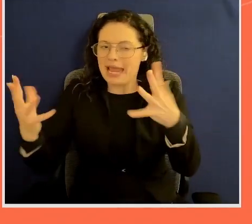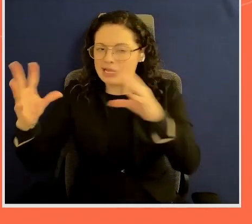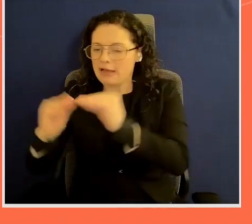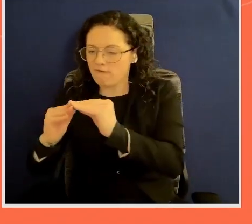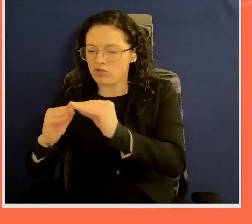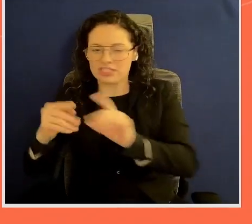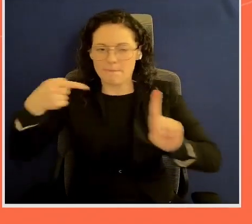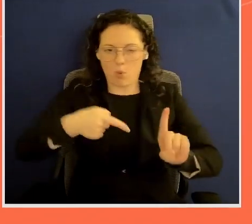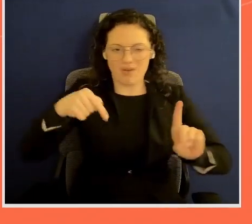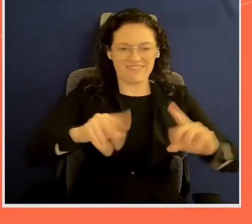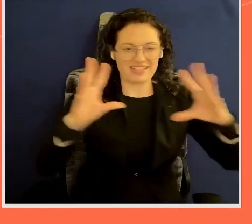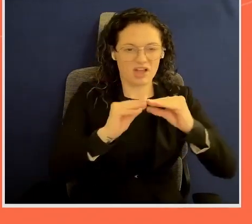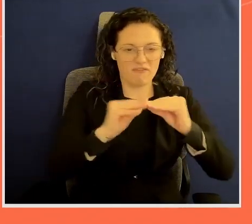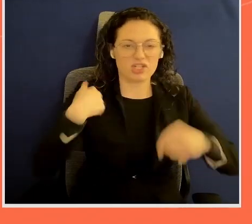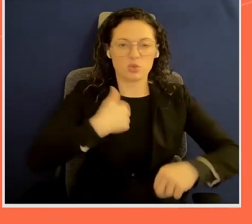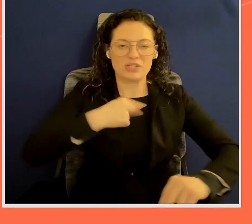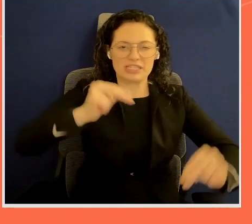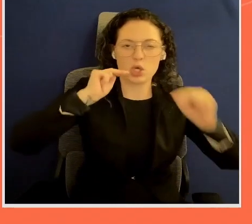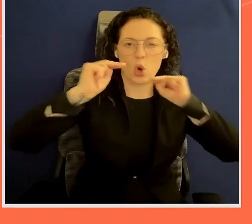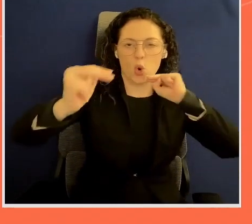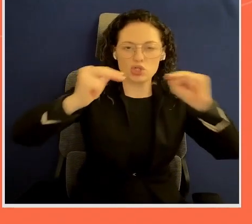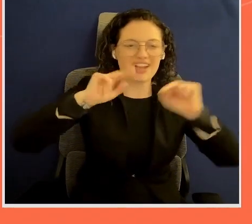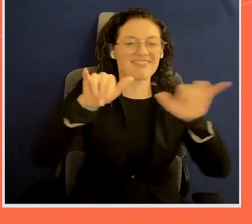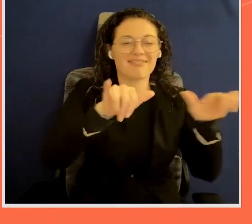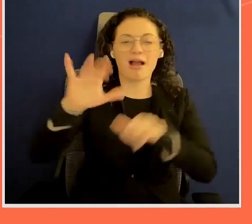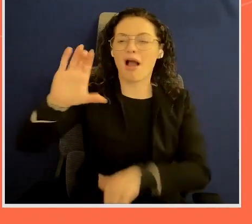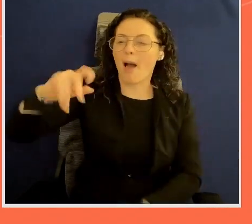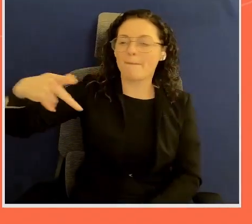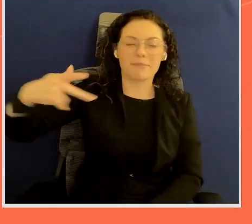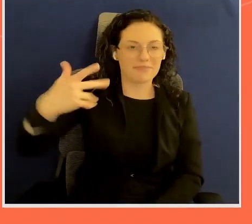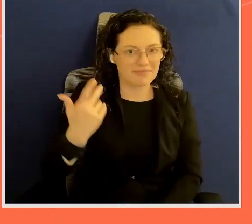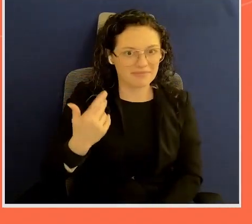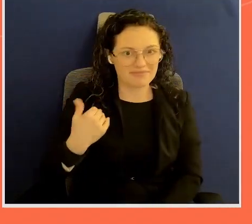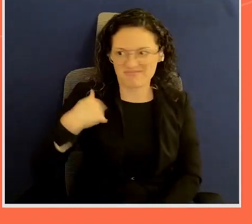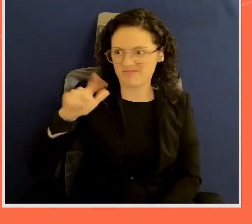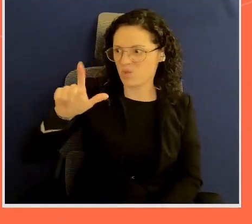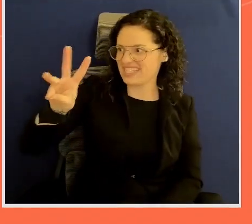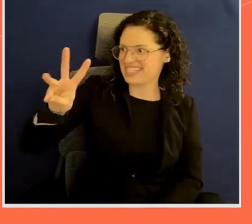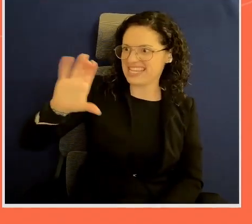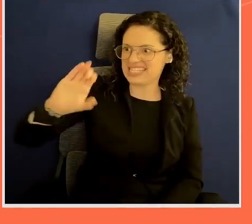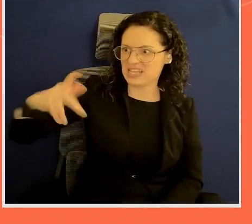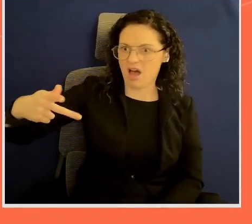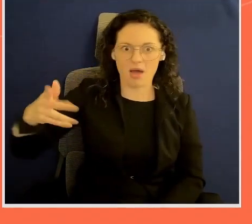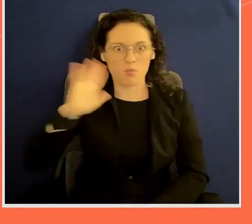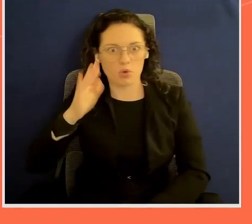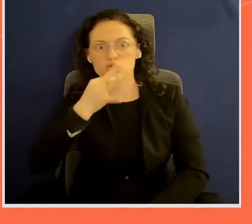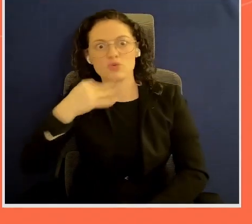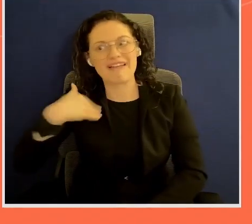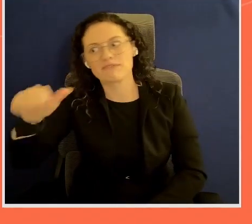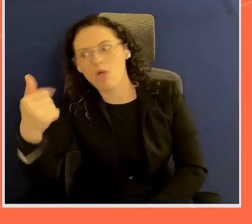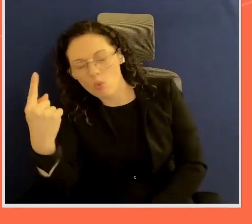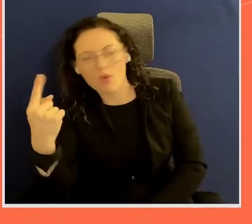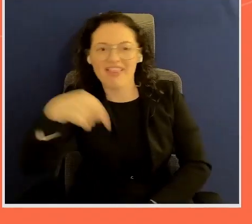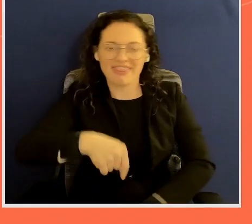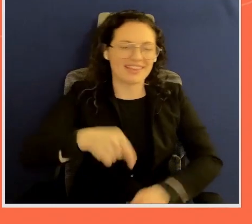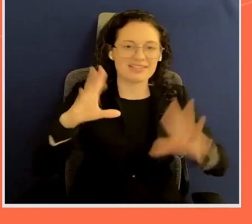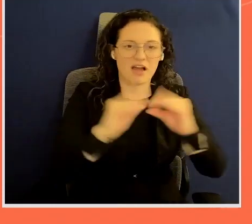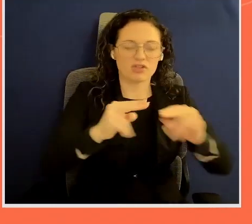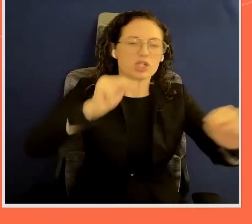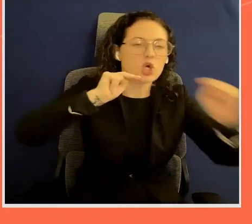improve and upgrade our chartered course by designing and executing a plan to model the